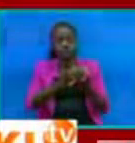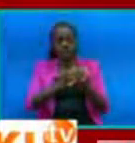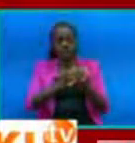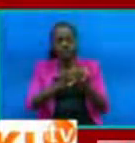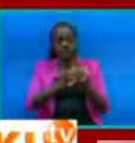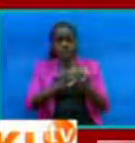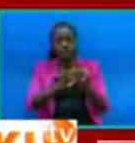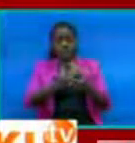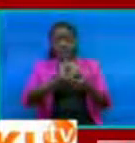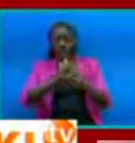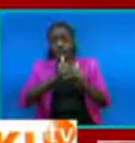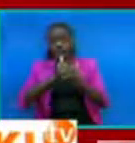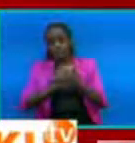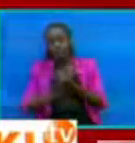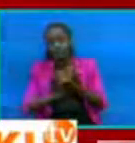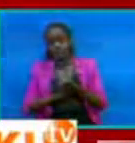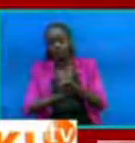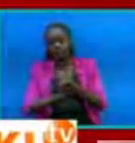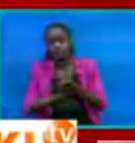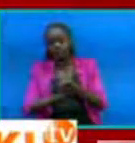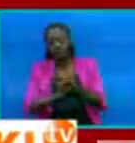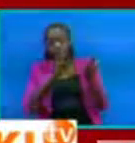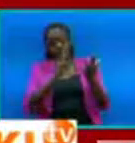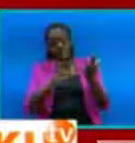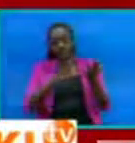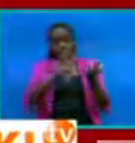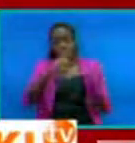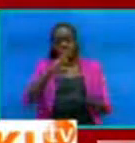like chess,